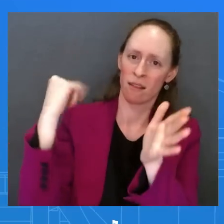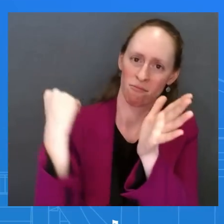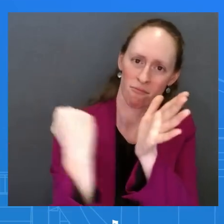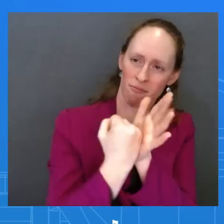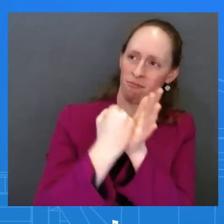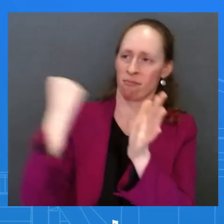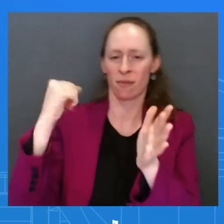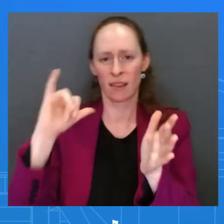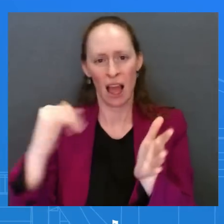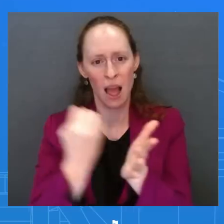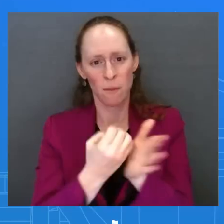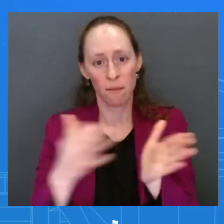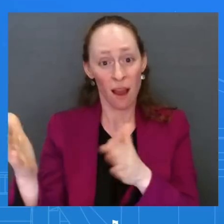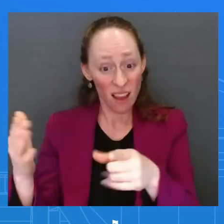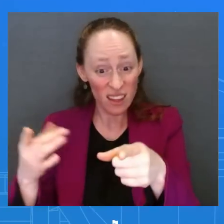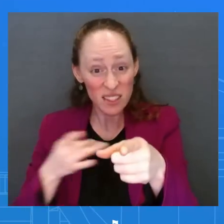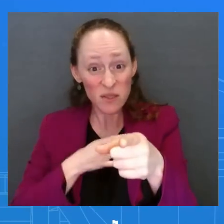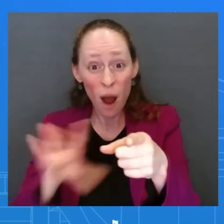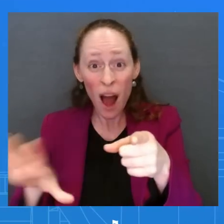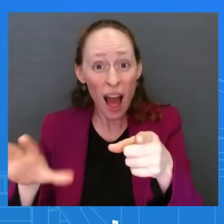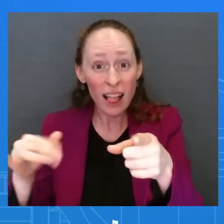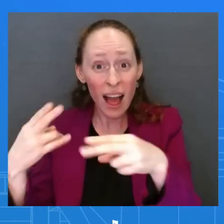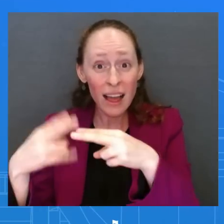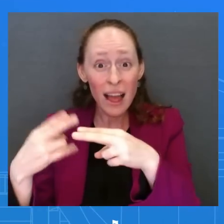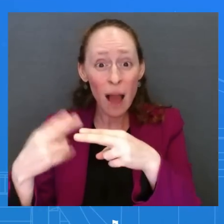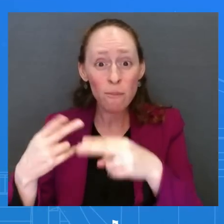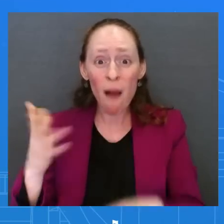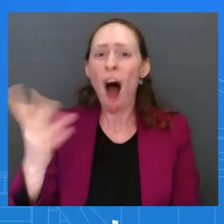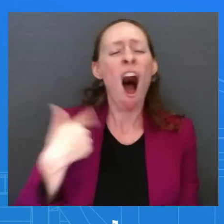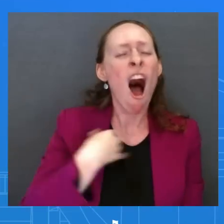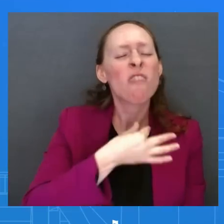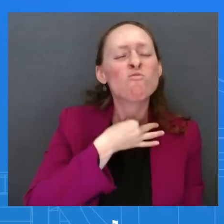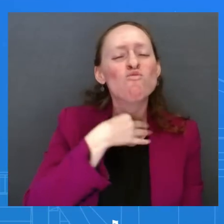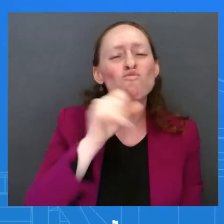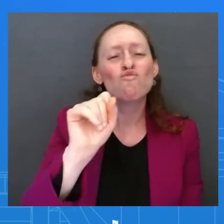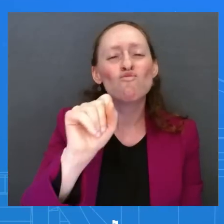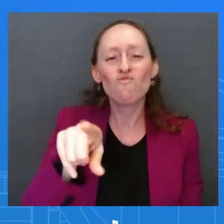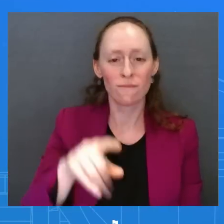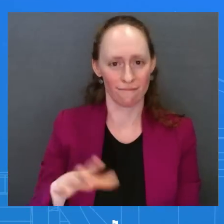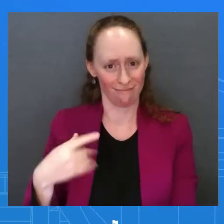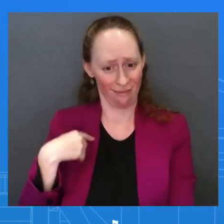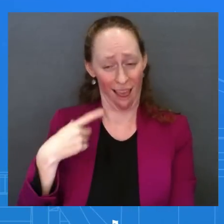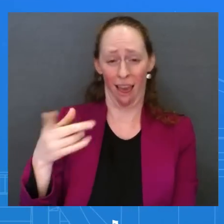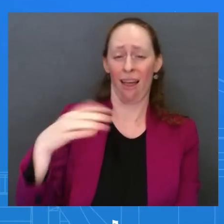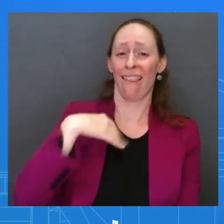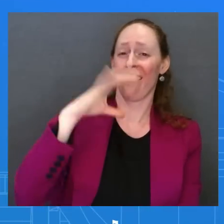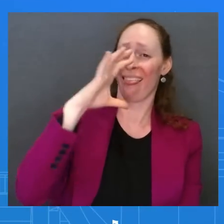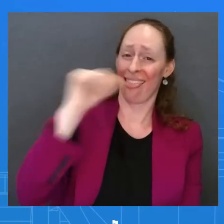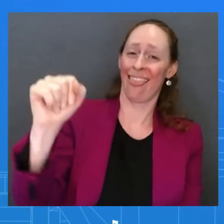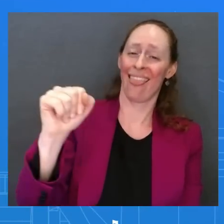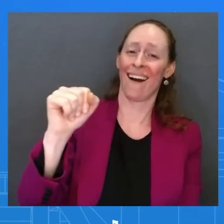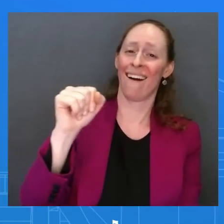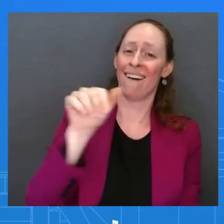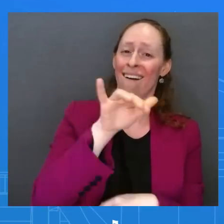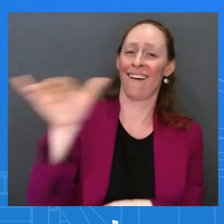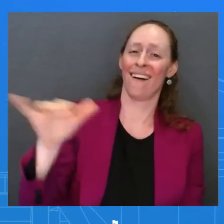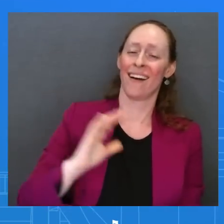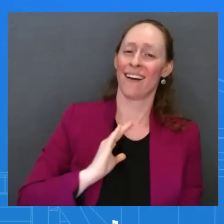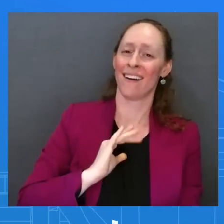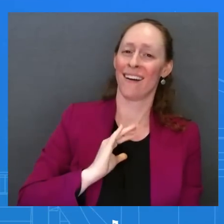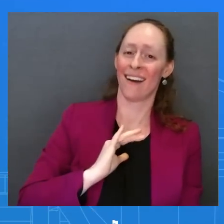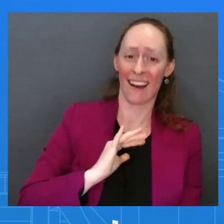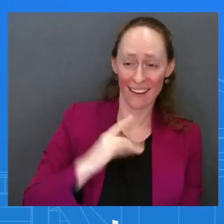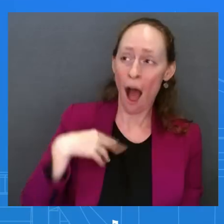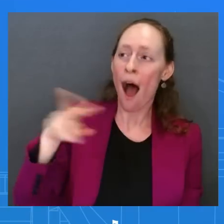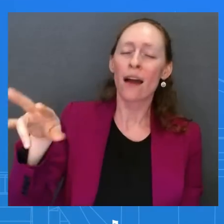pretty clever. It's pretty good. Look, it makes good sense, Bidenomics, right? It kind of flows